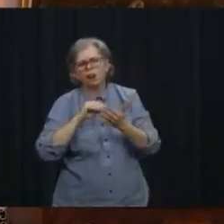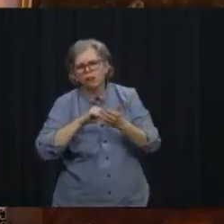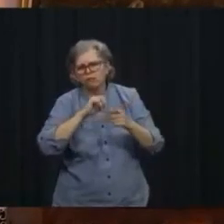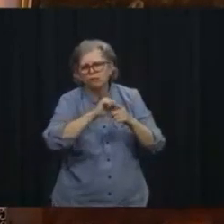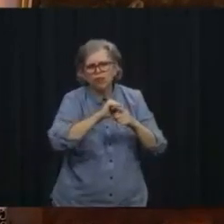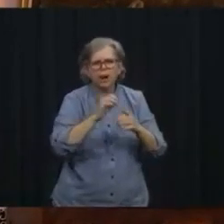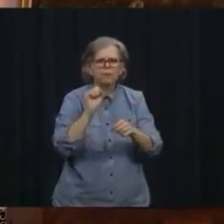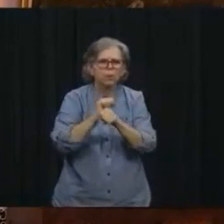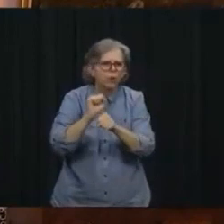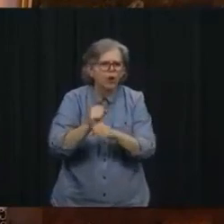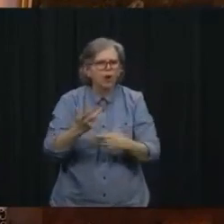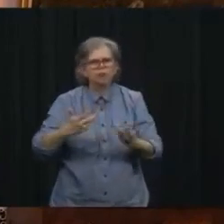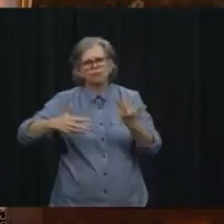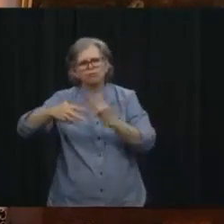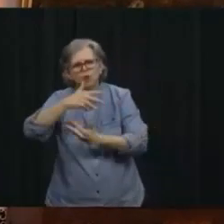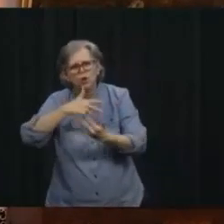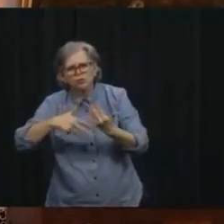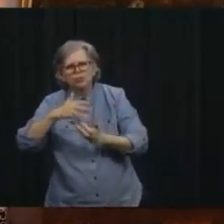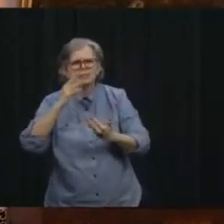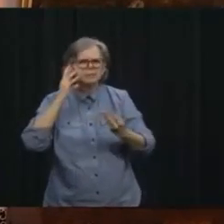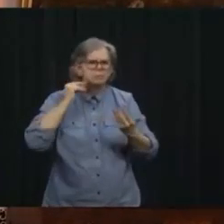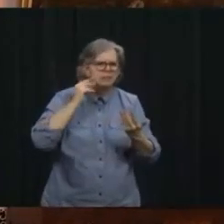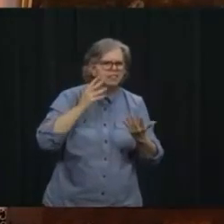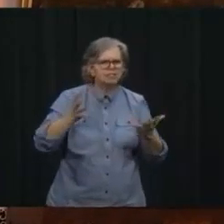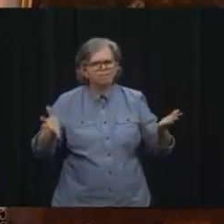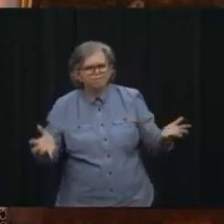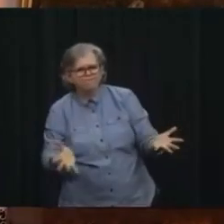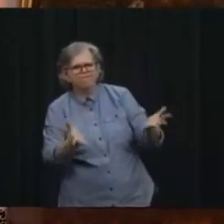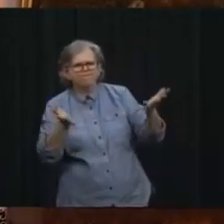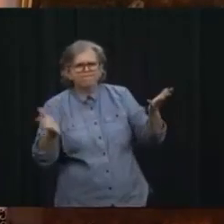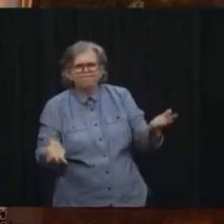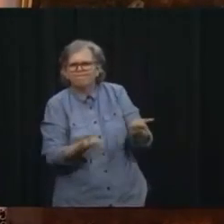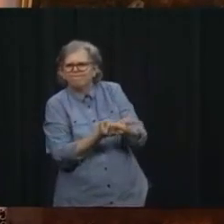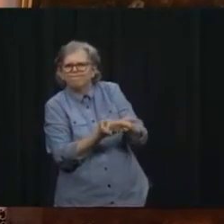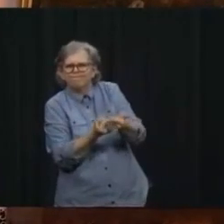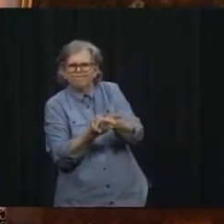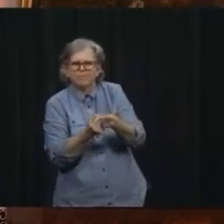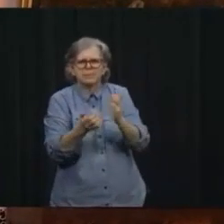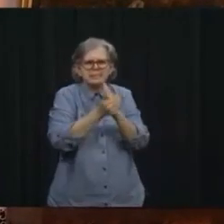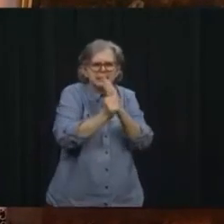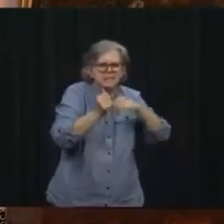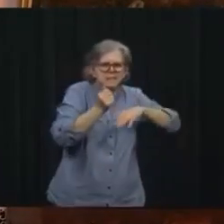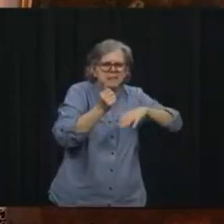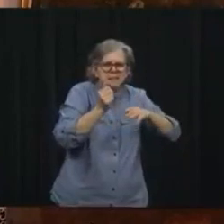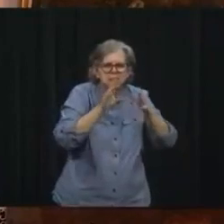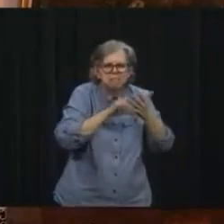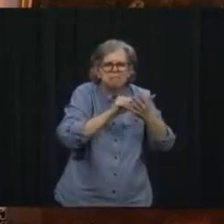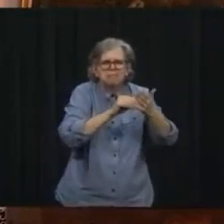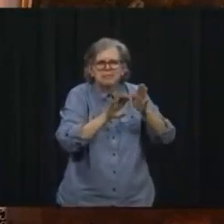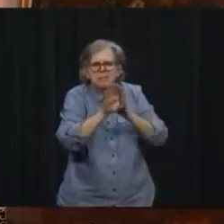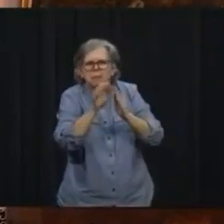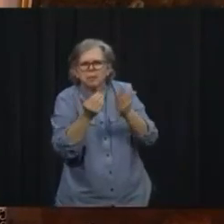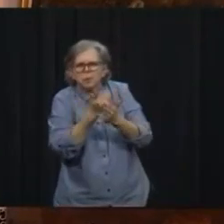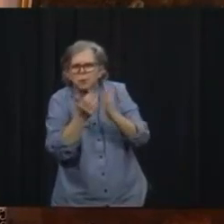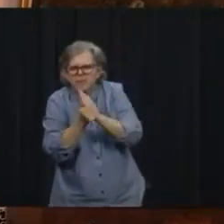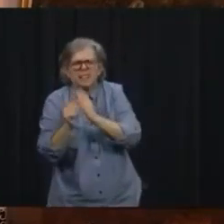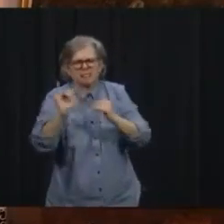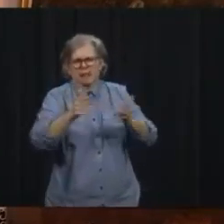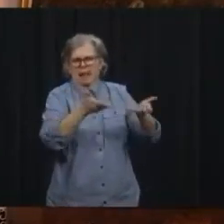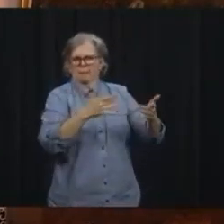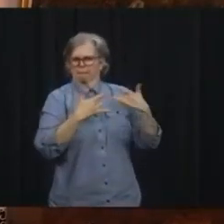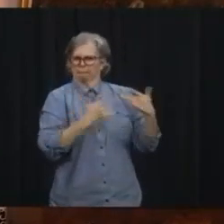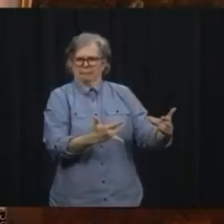provision for each and every one of them, and therefore we're going to issue the order today. Today we're issuing an order that